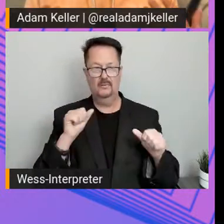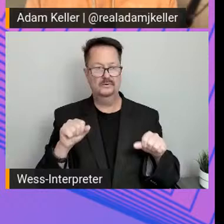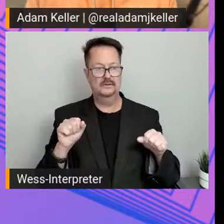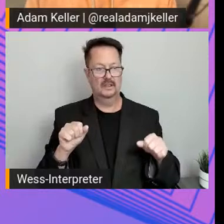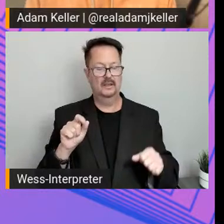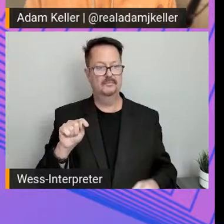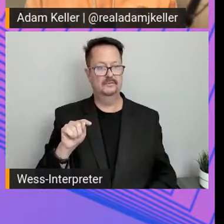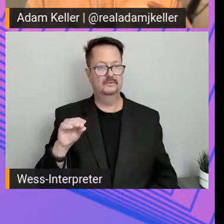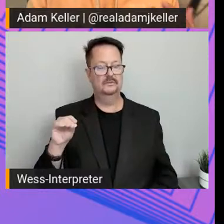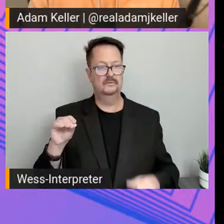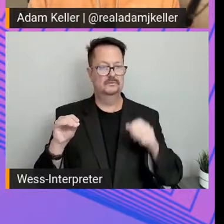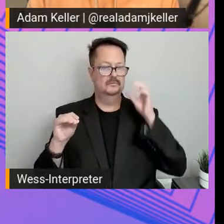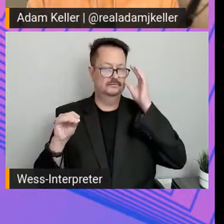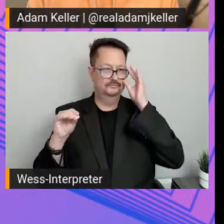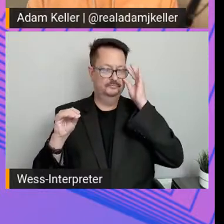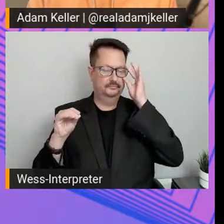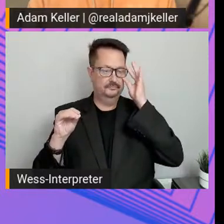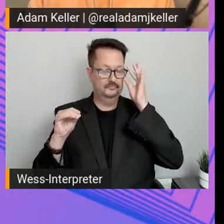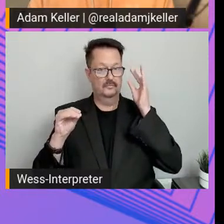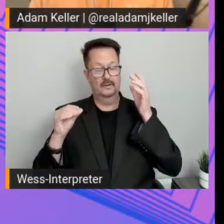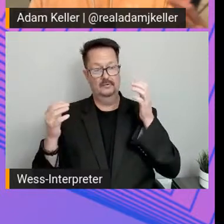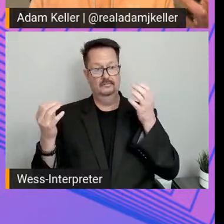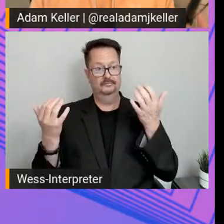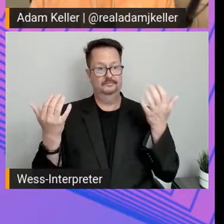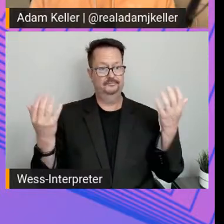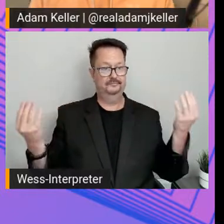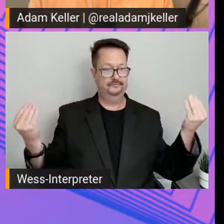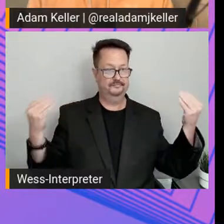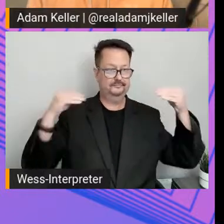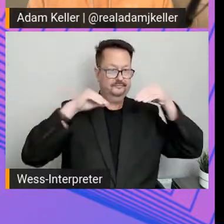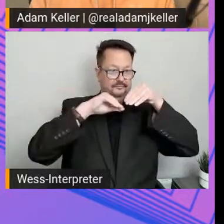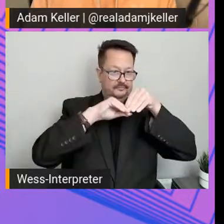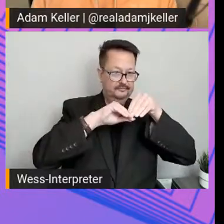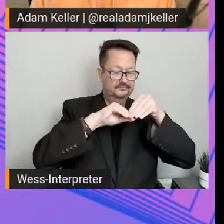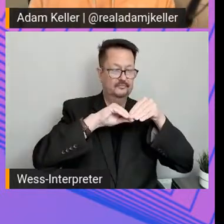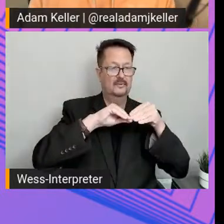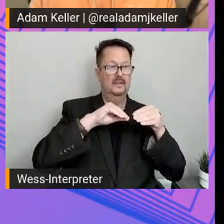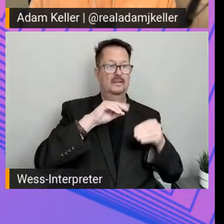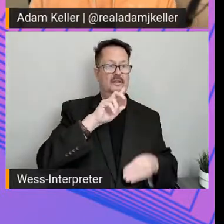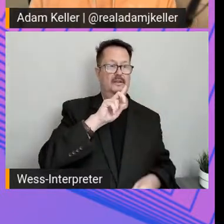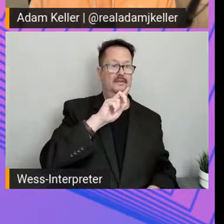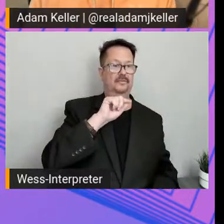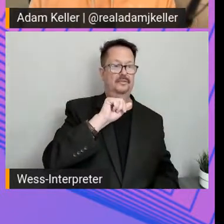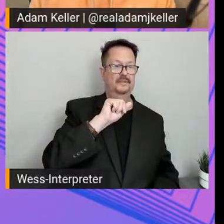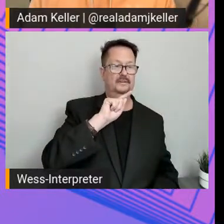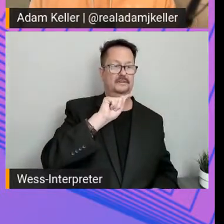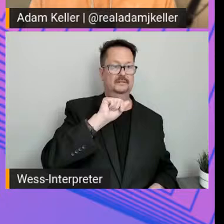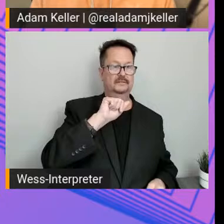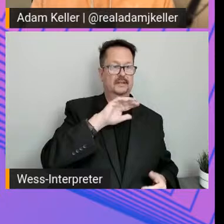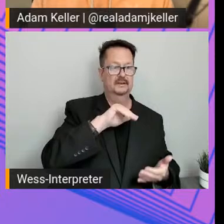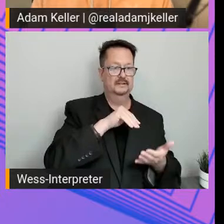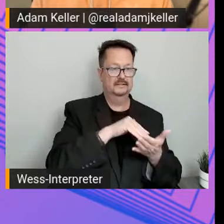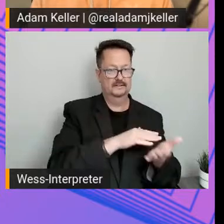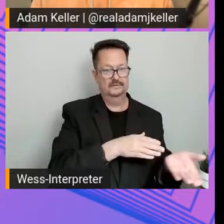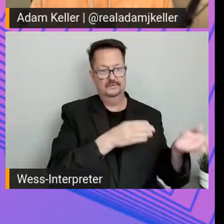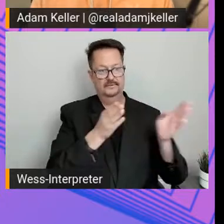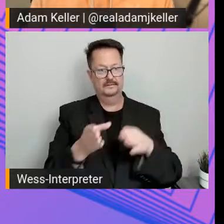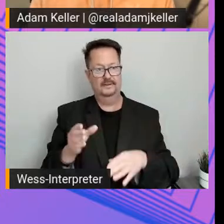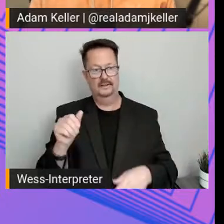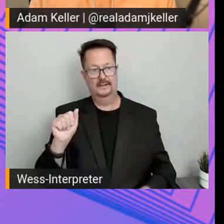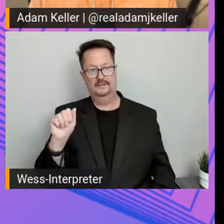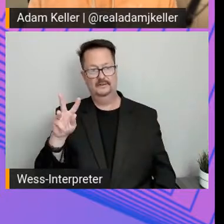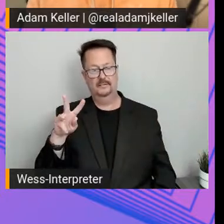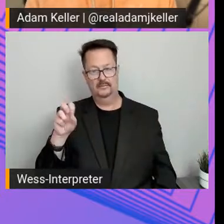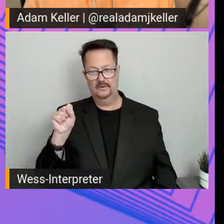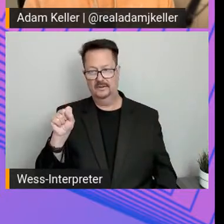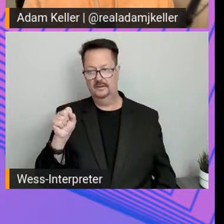be a part of migrations from the data center into AWS, as well as designing